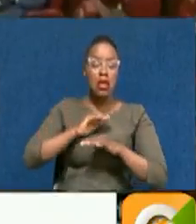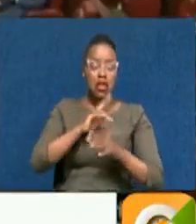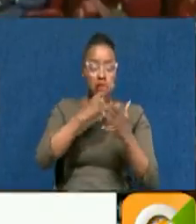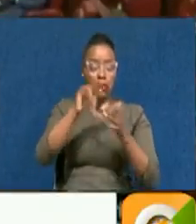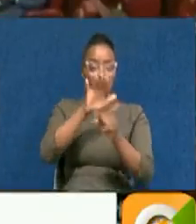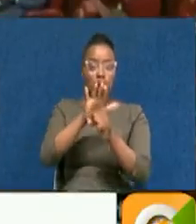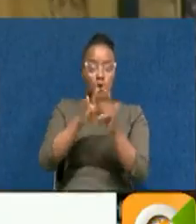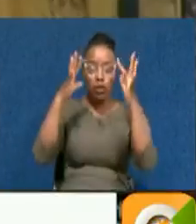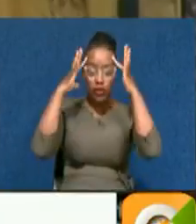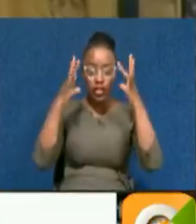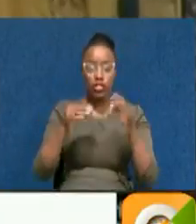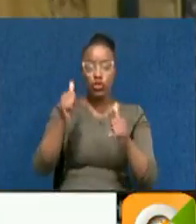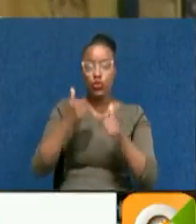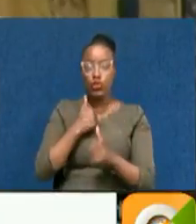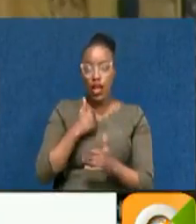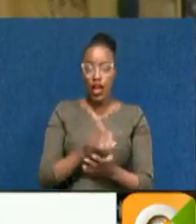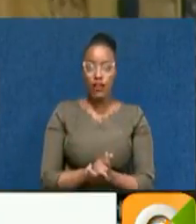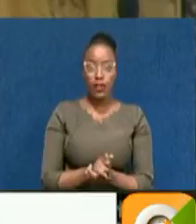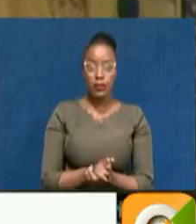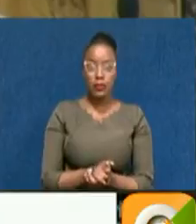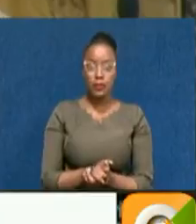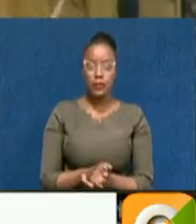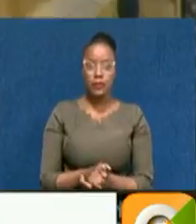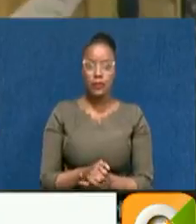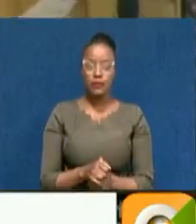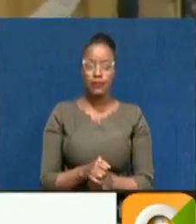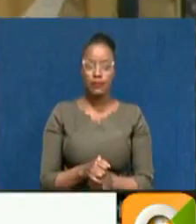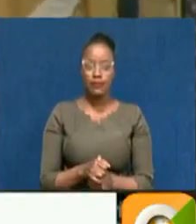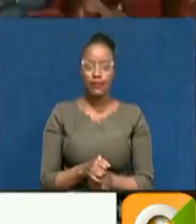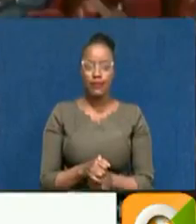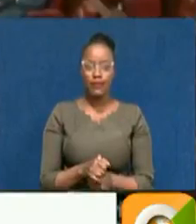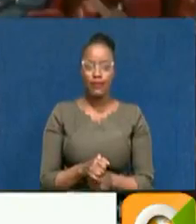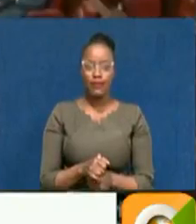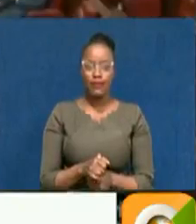approve most of the decisions. Sam Gituku, Citizen TV, Nairobi.